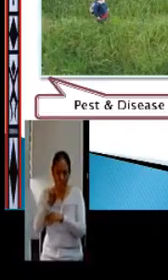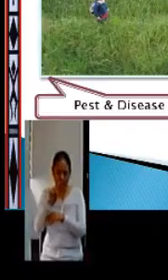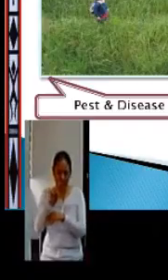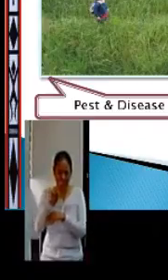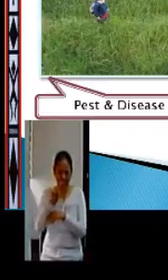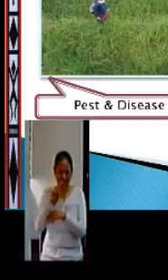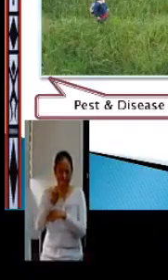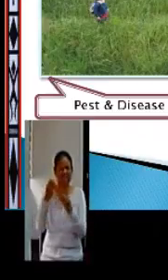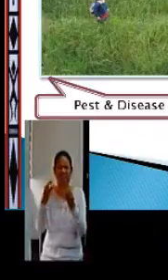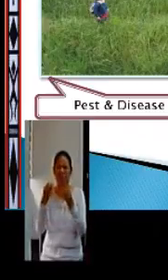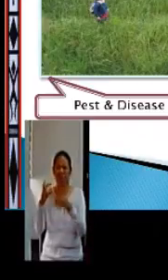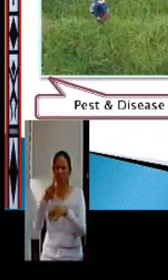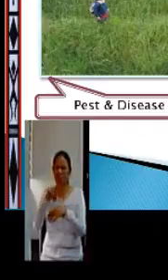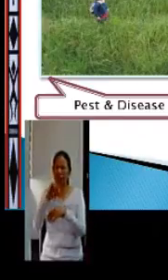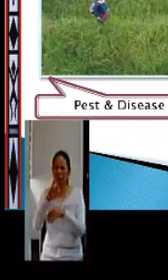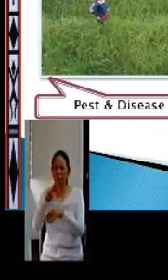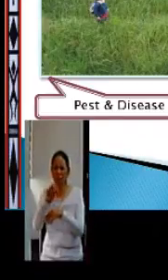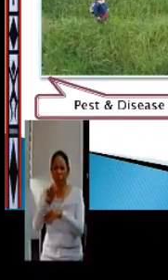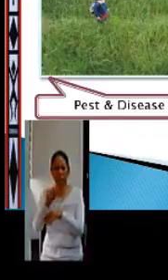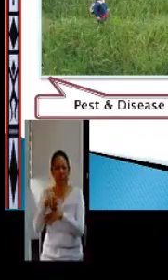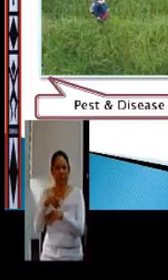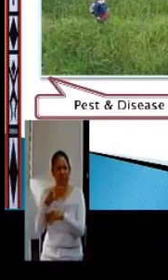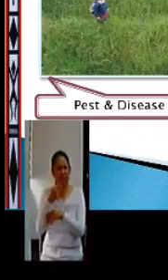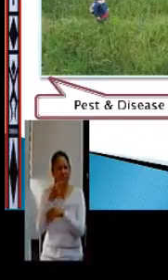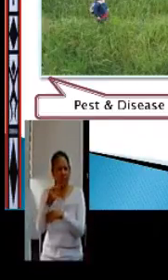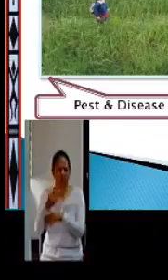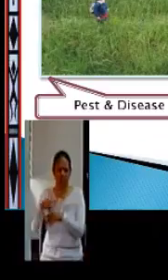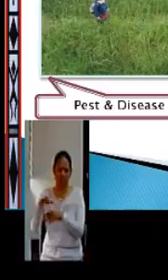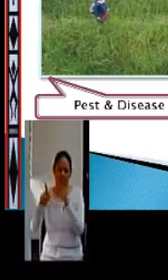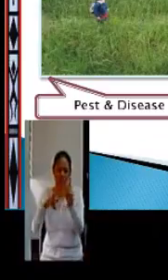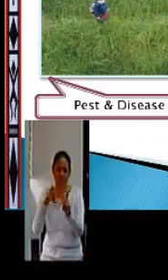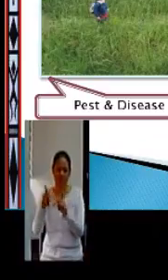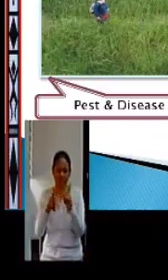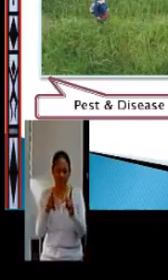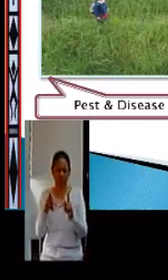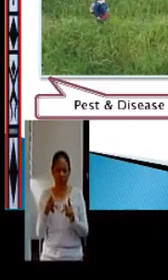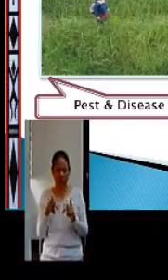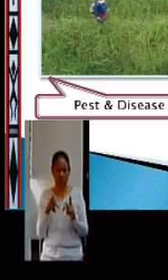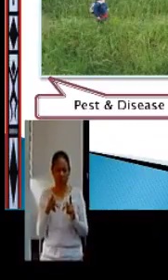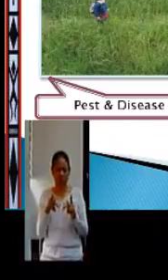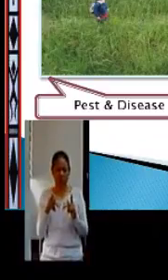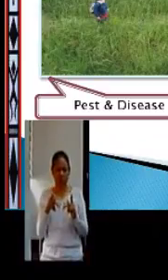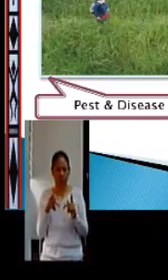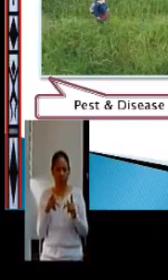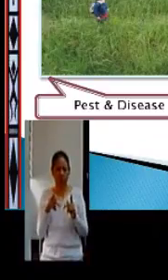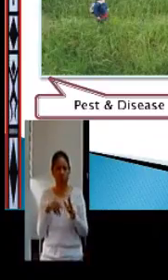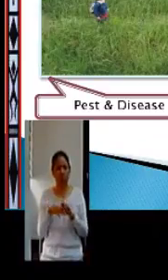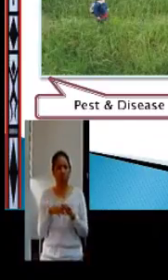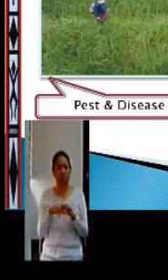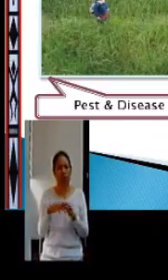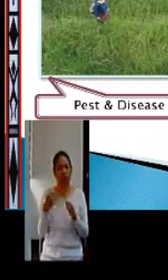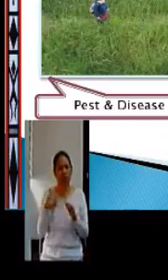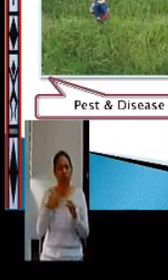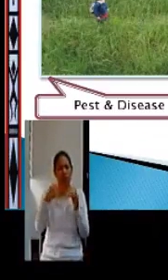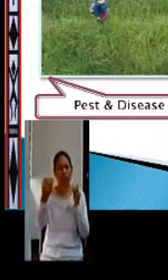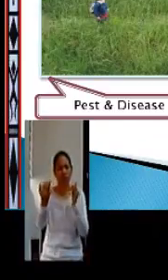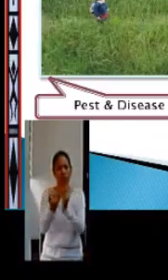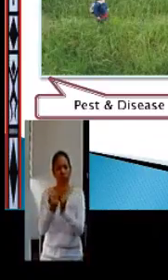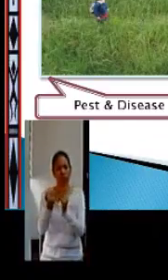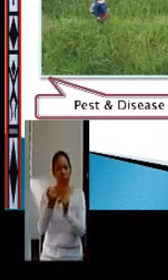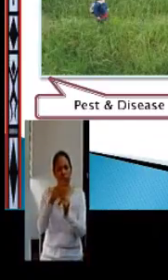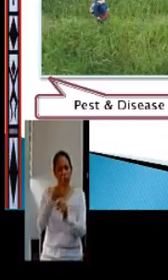iba, unfortunately, ang sinasabi ng mga tao is being introduced by the Department of Agriculture